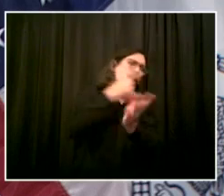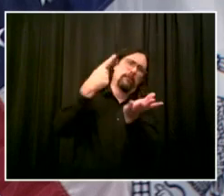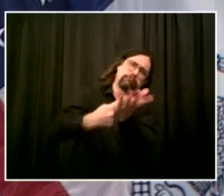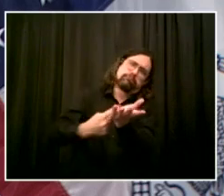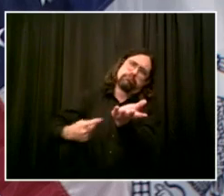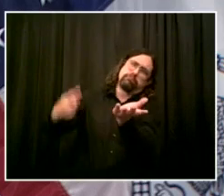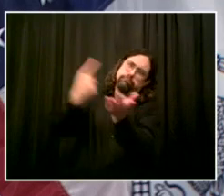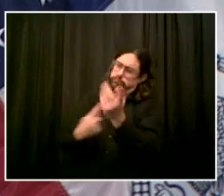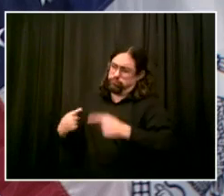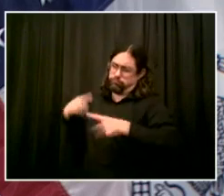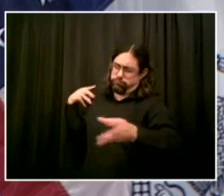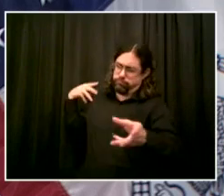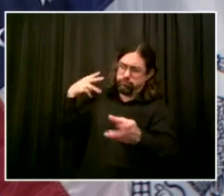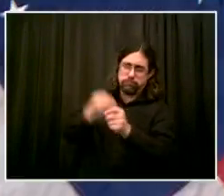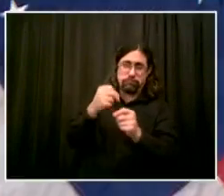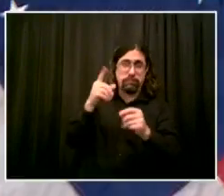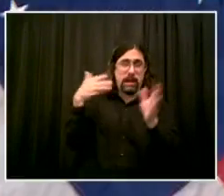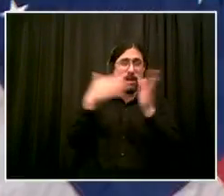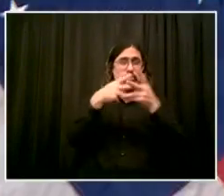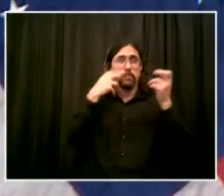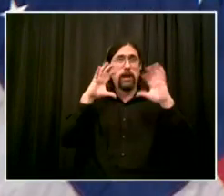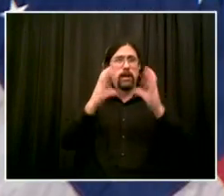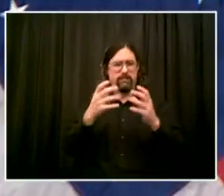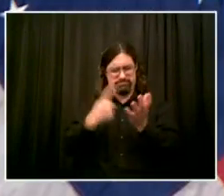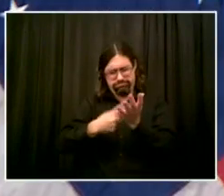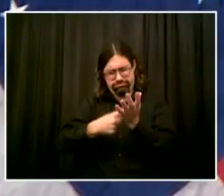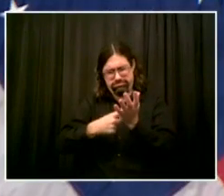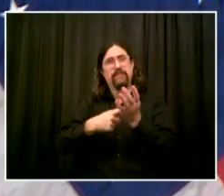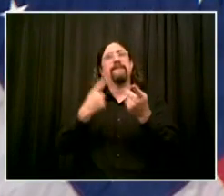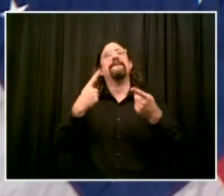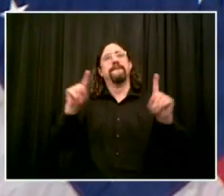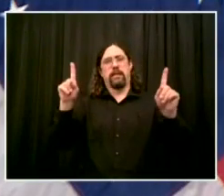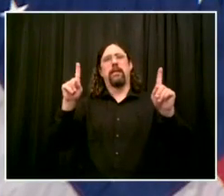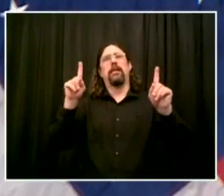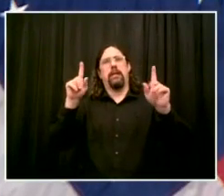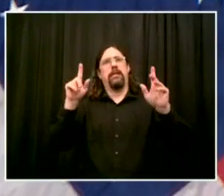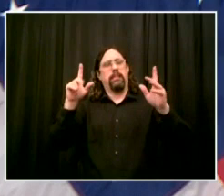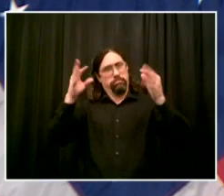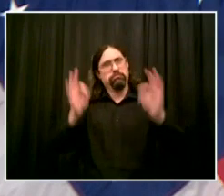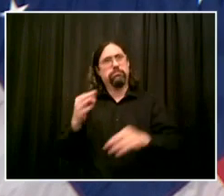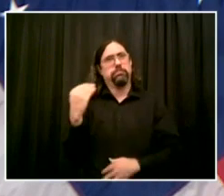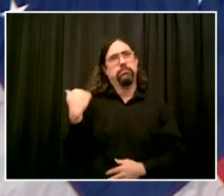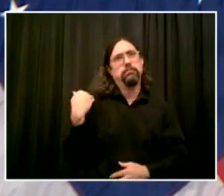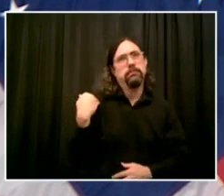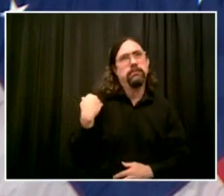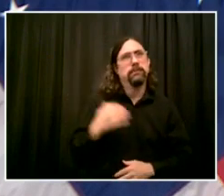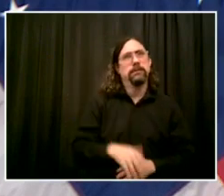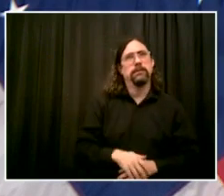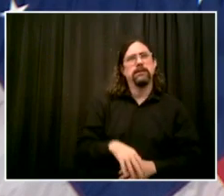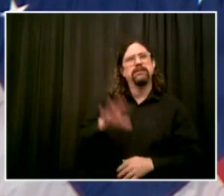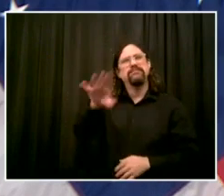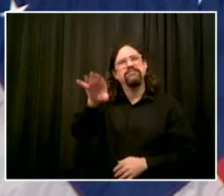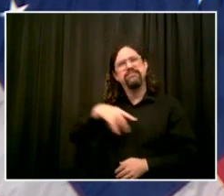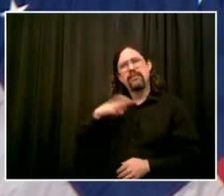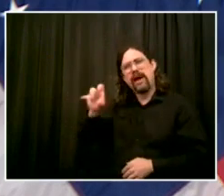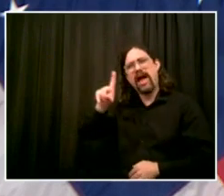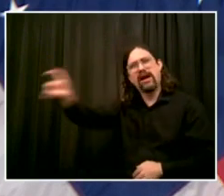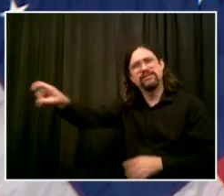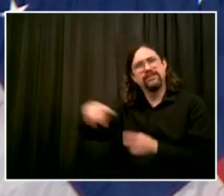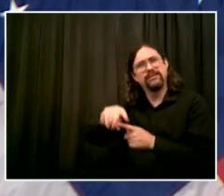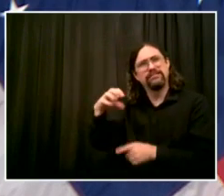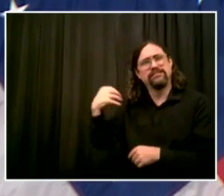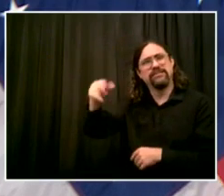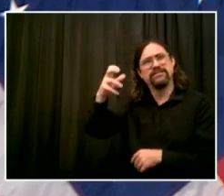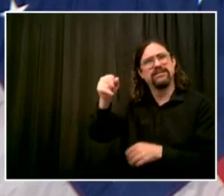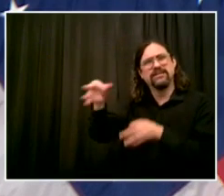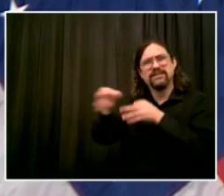approach. Yeah, I absolutely think, and I said this publicly, I think that the manner in which